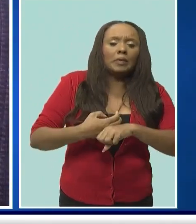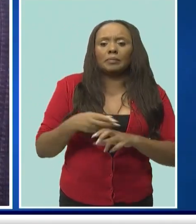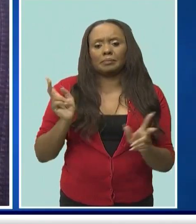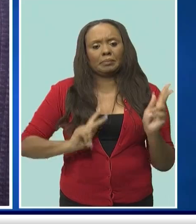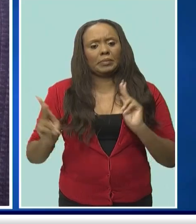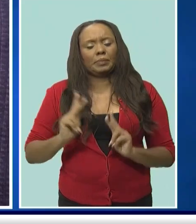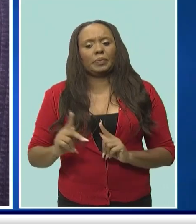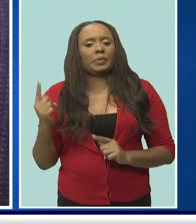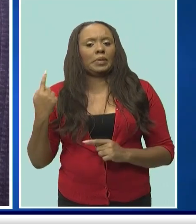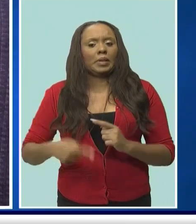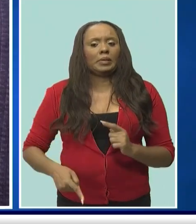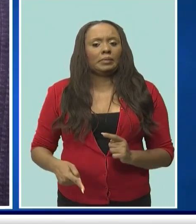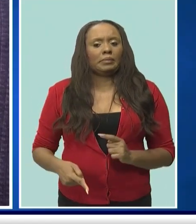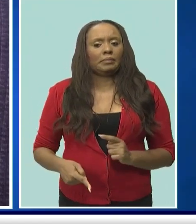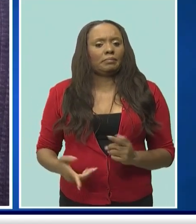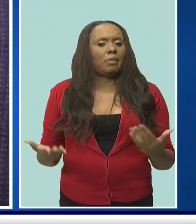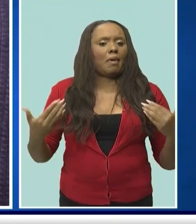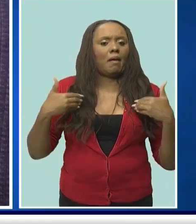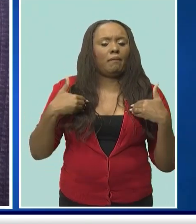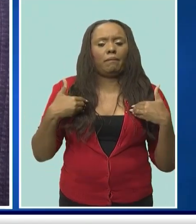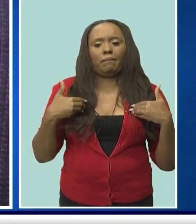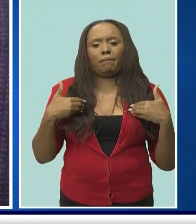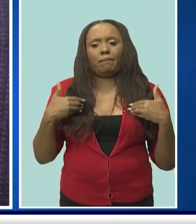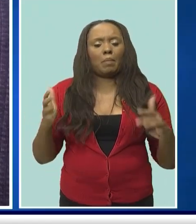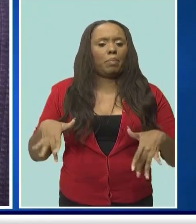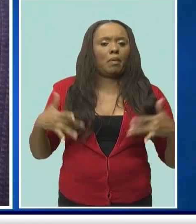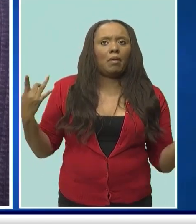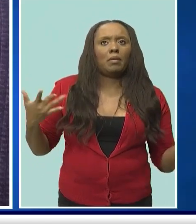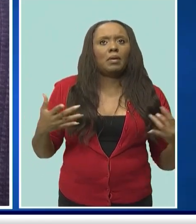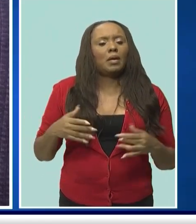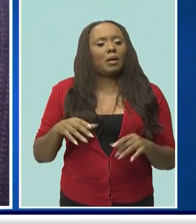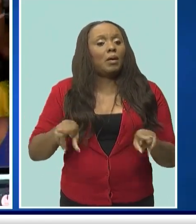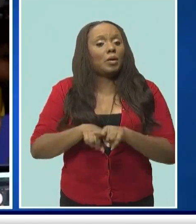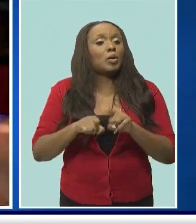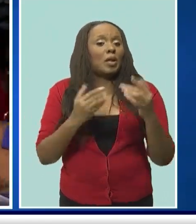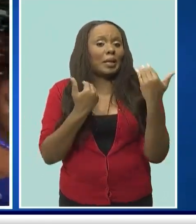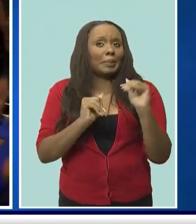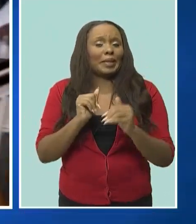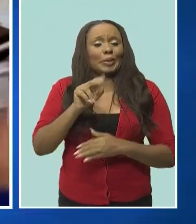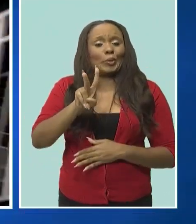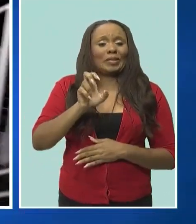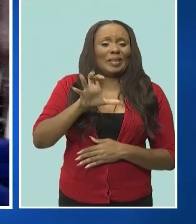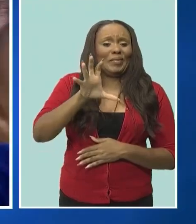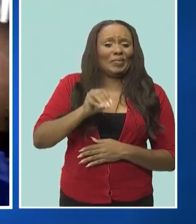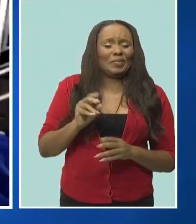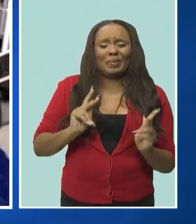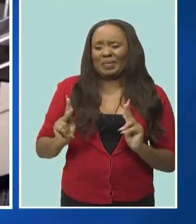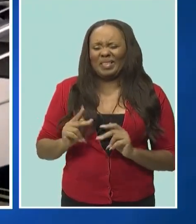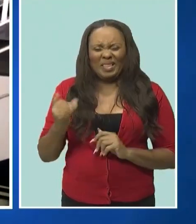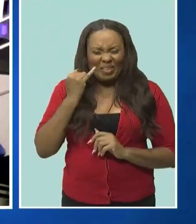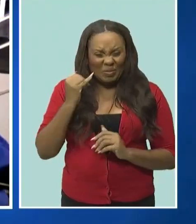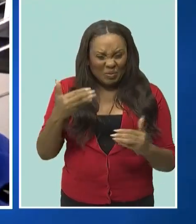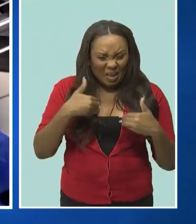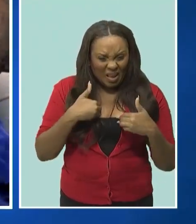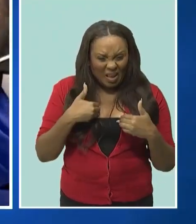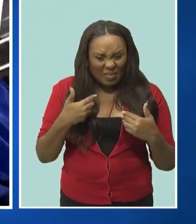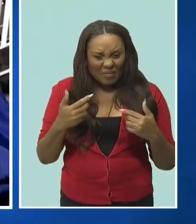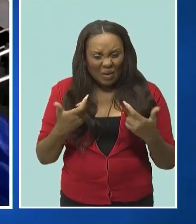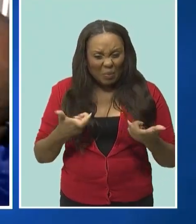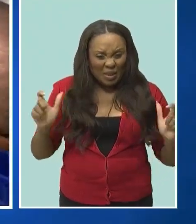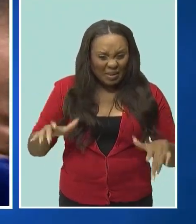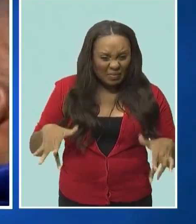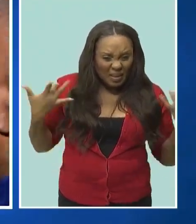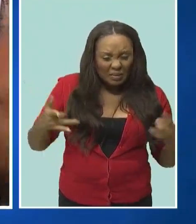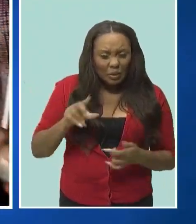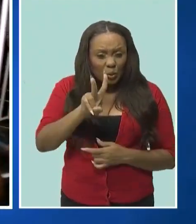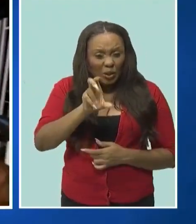keep events, and keeping the event needs to be limited at least about 200 people. And 200 people can't really make no money. I would like to say to